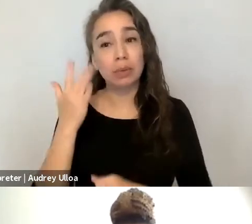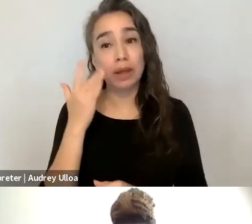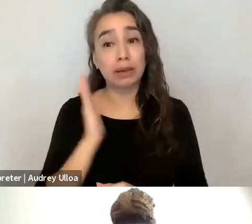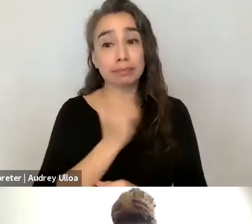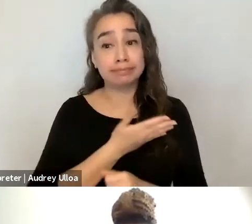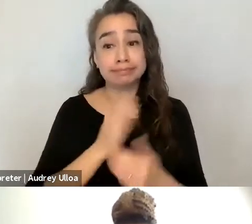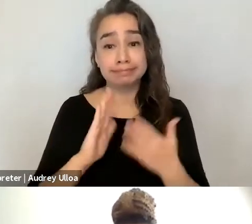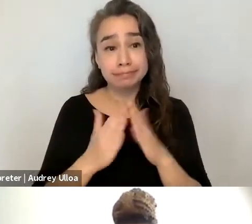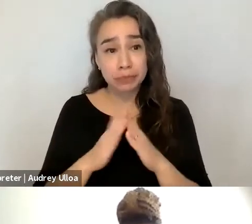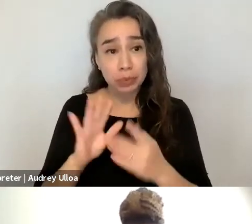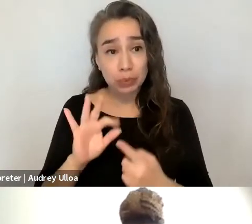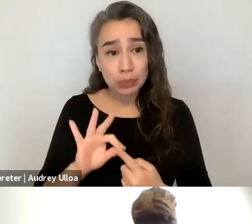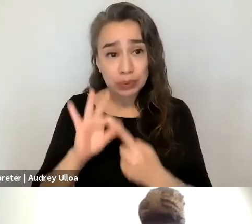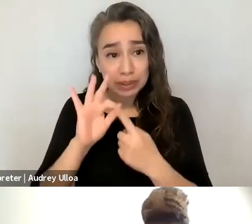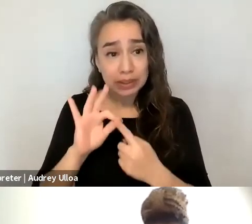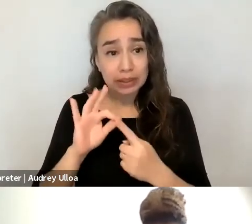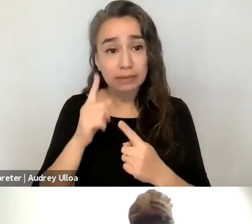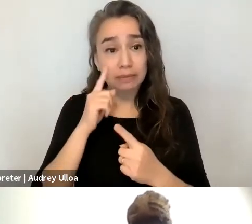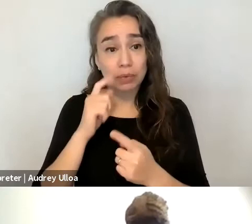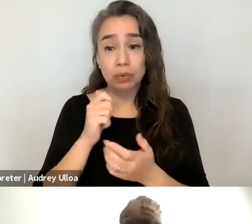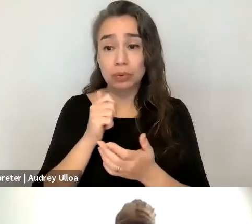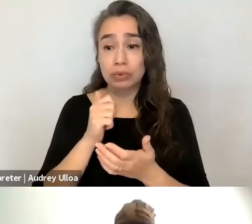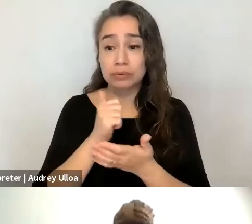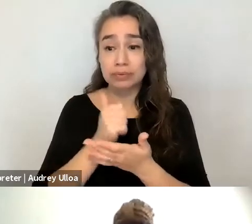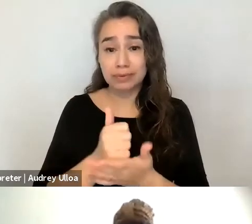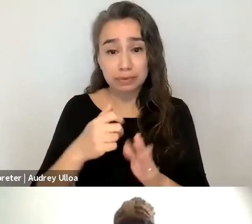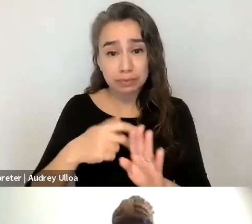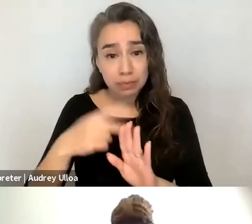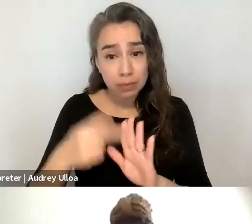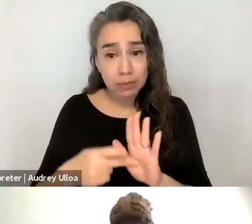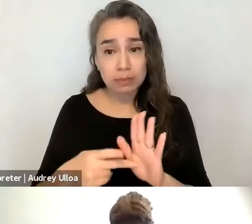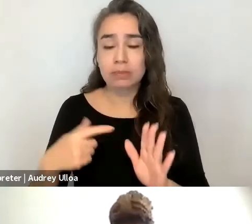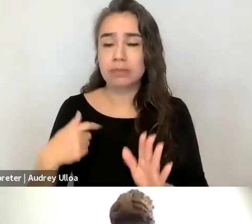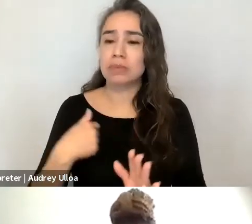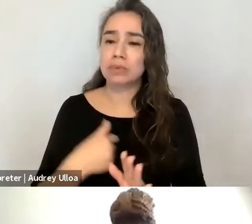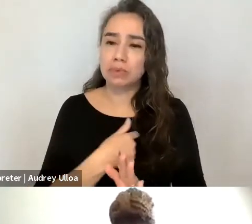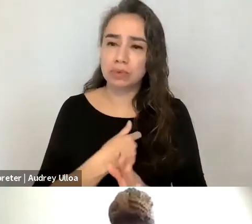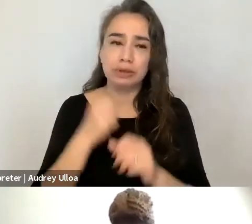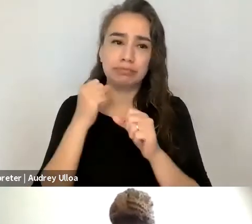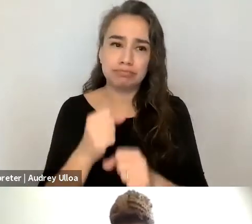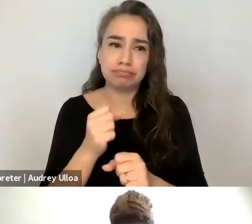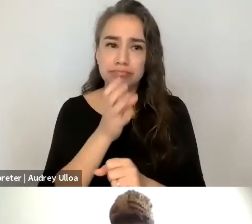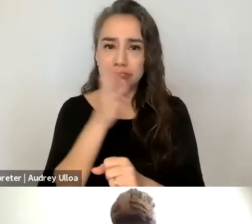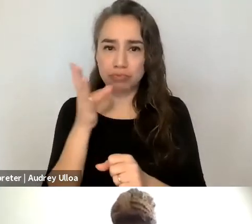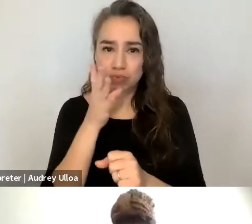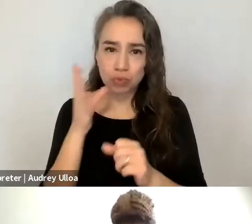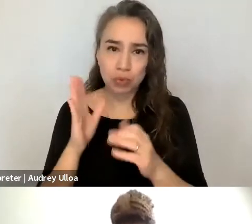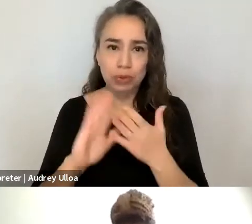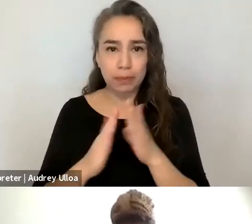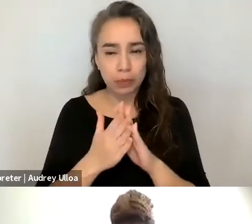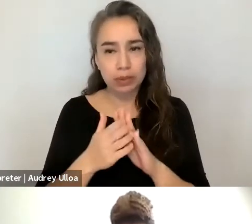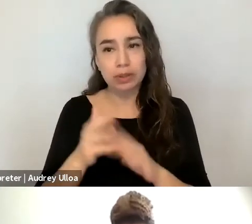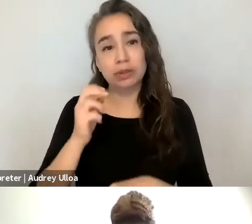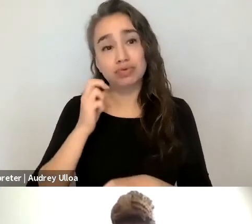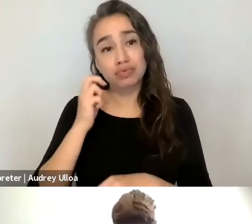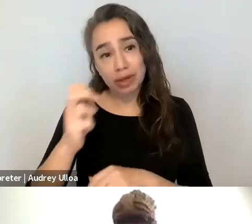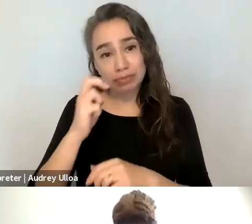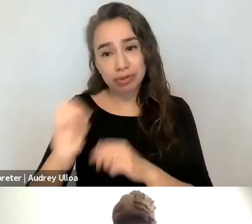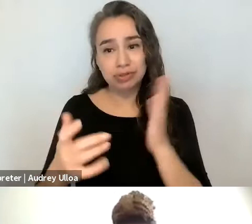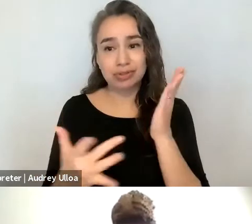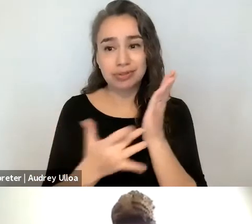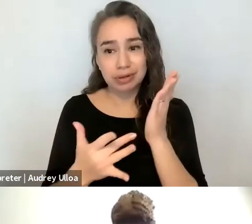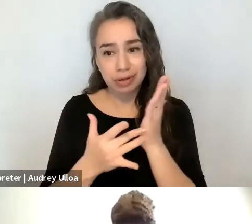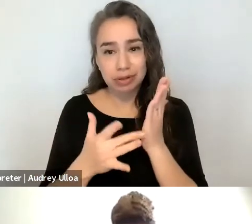unique in terms of prevention program and needs is that we are a very rural community with transportation, technology,